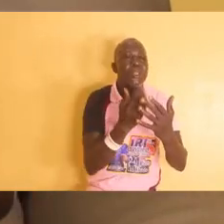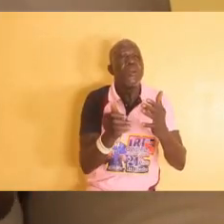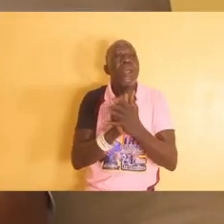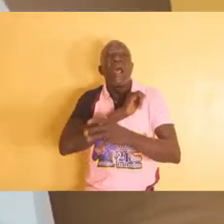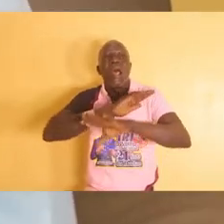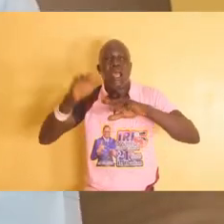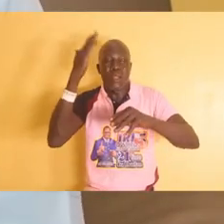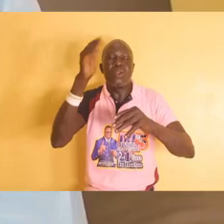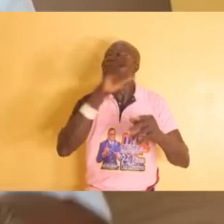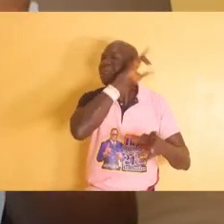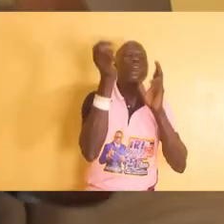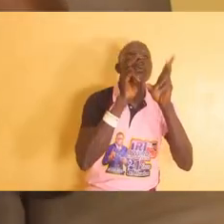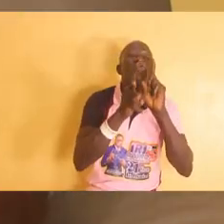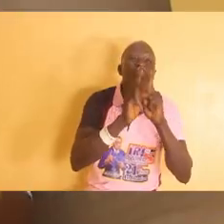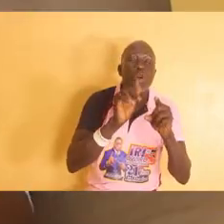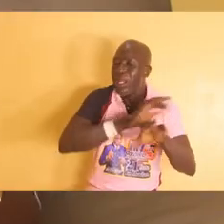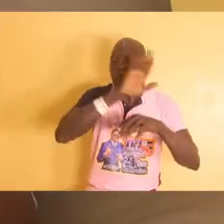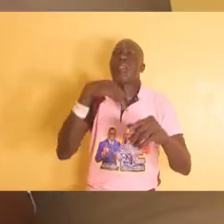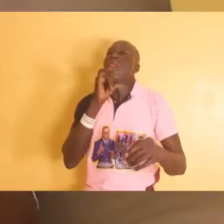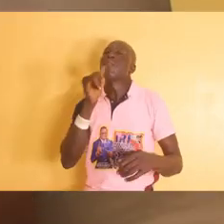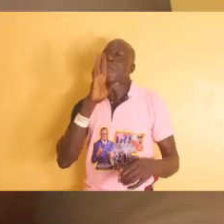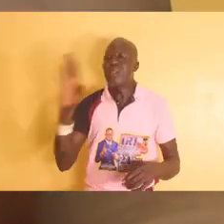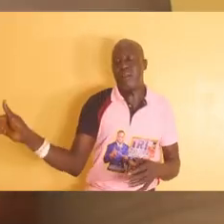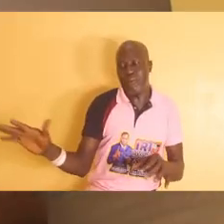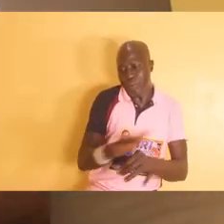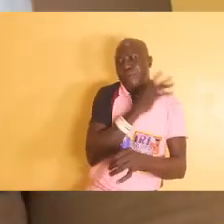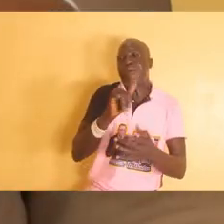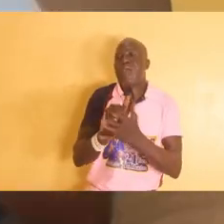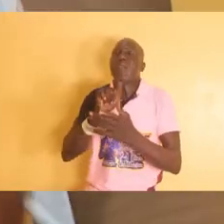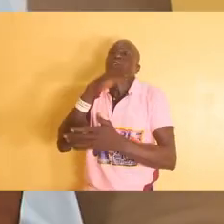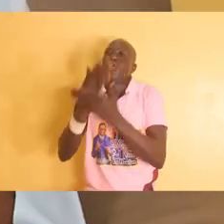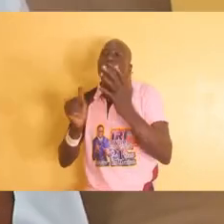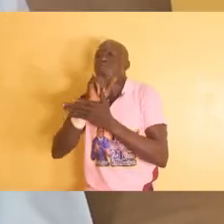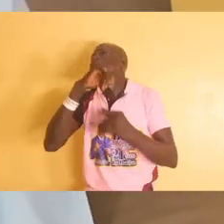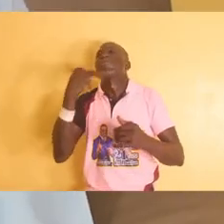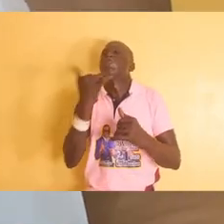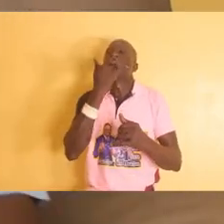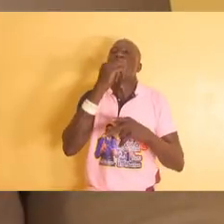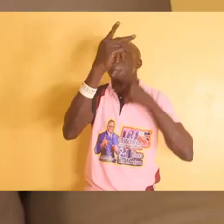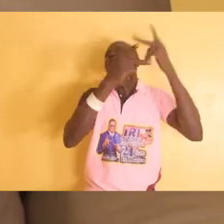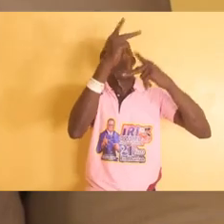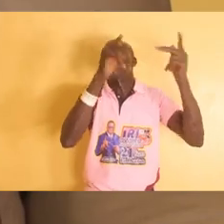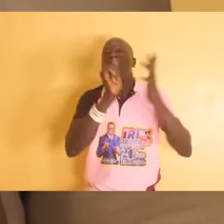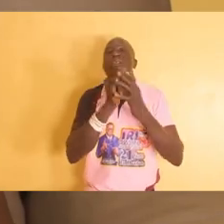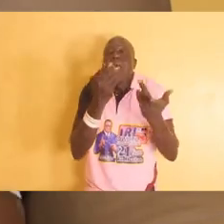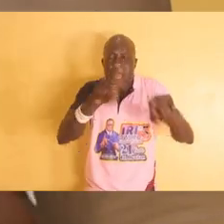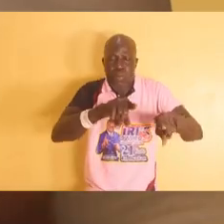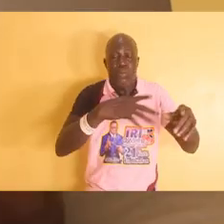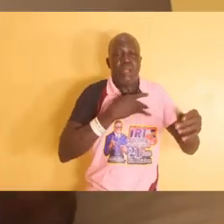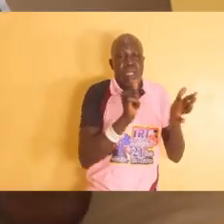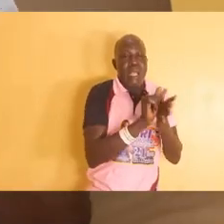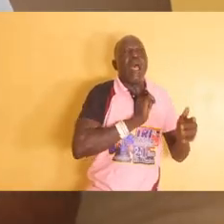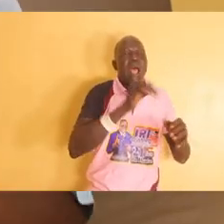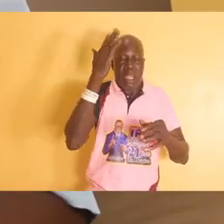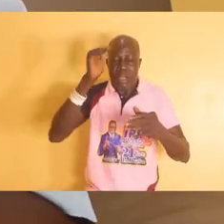themselves. Wọ́n ní sọ̀rọ̀. They will not talk. Kọ́ báyìí bẹ́ẹ̀. That will not be fulfilled. Irú wọn gbọ́dọ̀ sọ yẹn. Such but not a vision. Kẹ́ni kò ṣẹlẹ̀ bẹ́ẹ̀. My message did not happen. Bẹ́ẹ̀